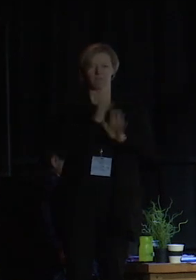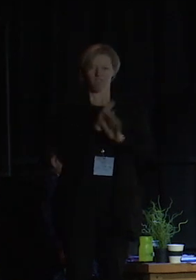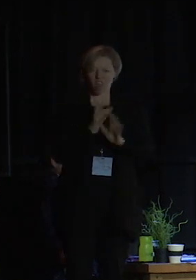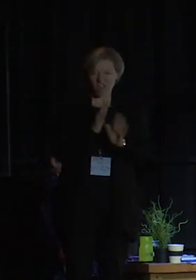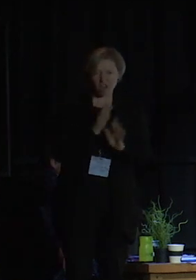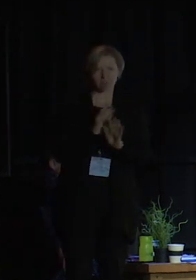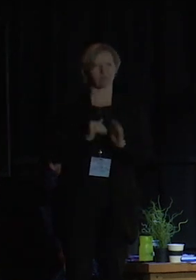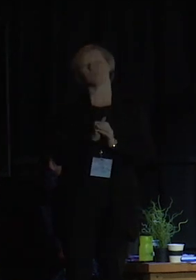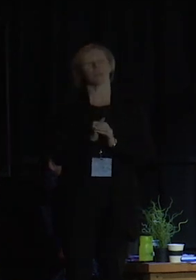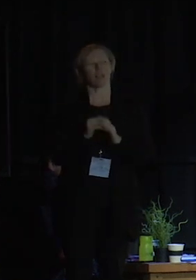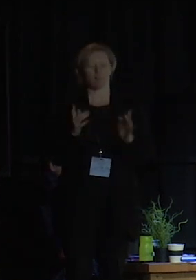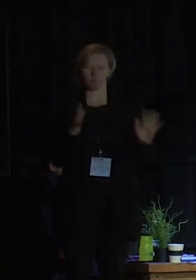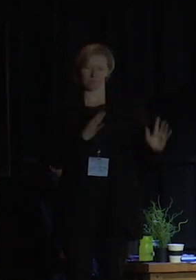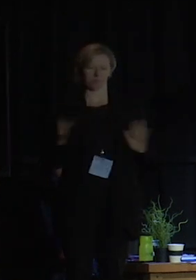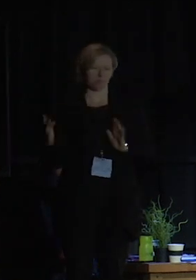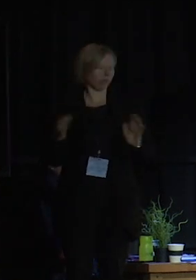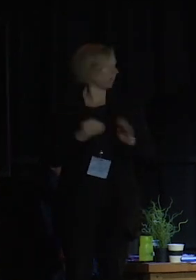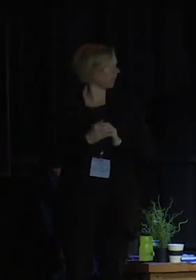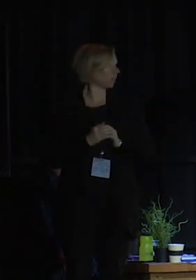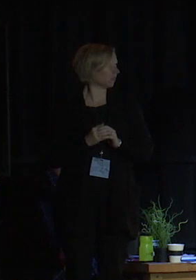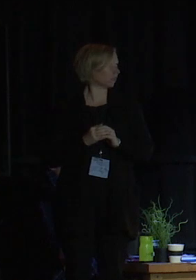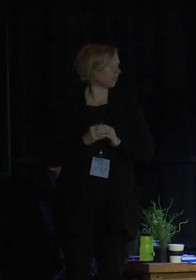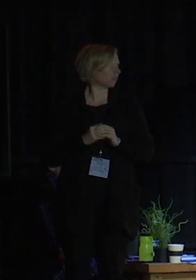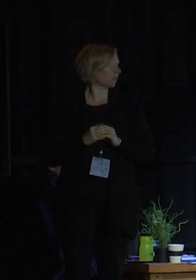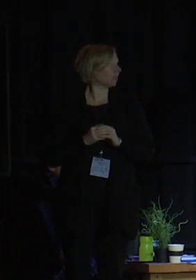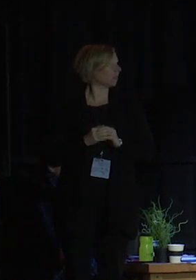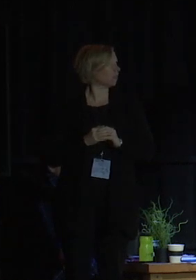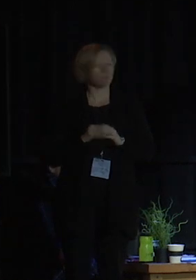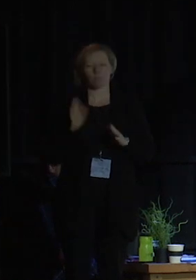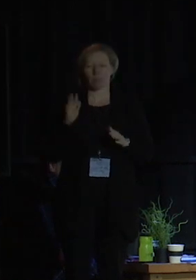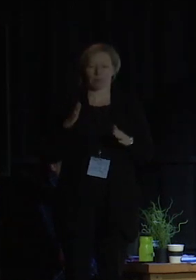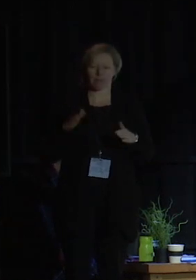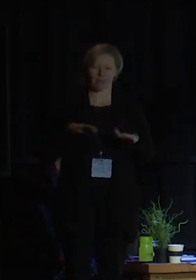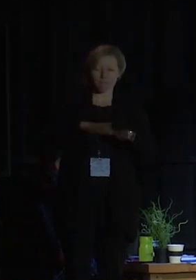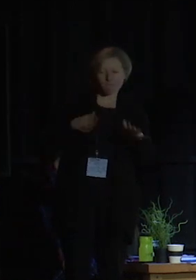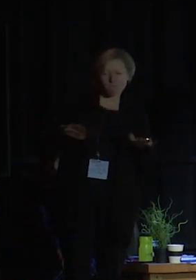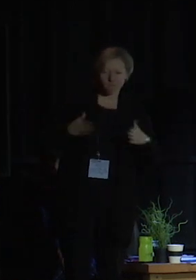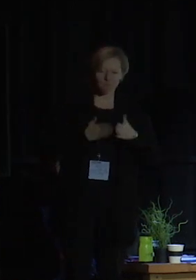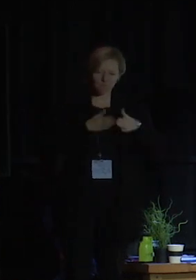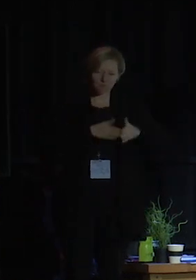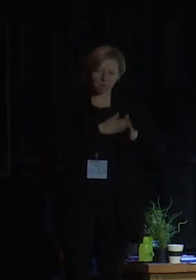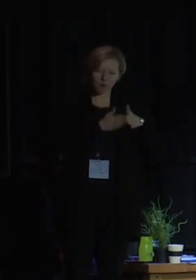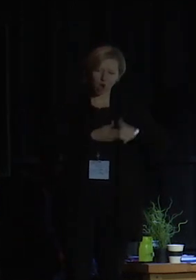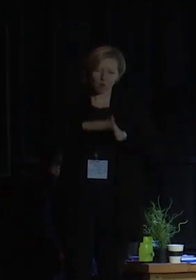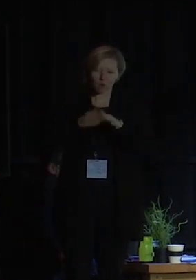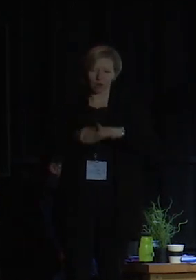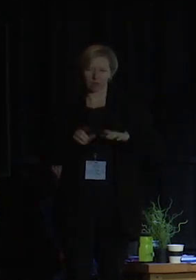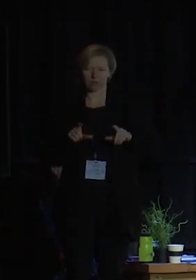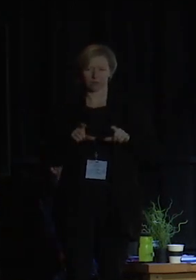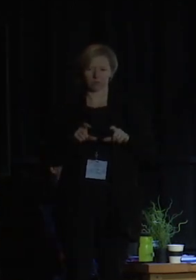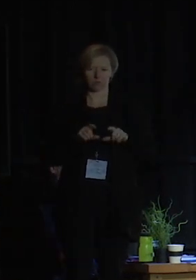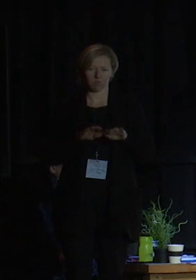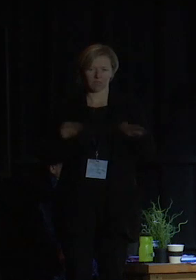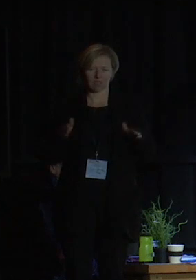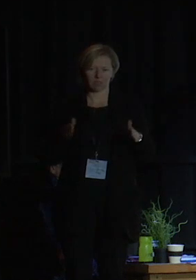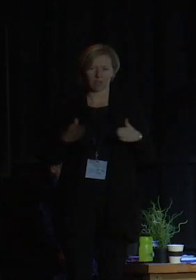is everywhere. And then just the next one, we've got a little bit of a floating set. It's quite dark, actually, but it's like a bit of another boat from like